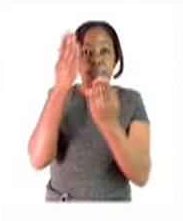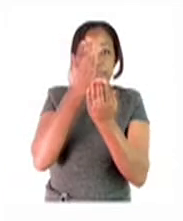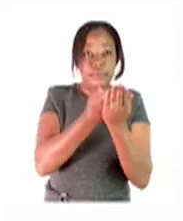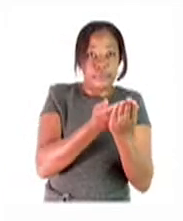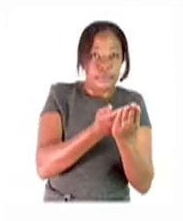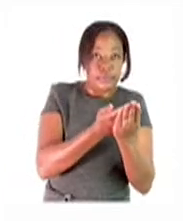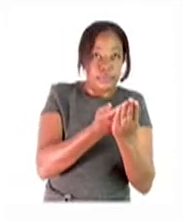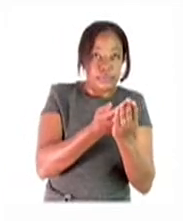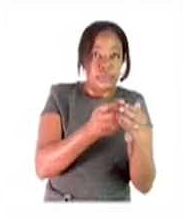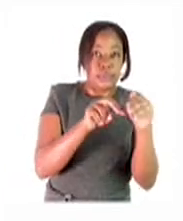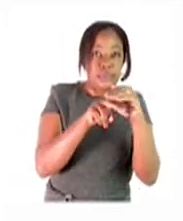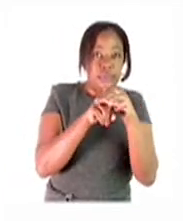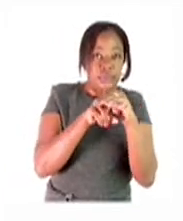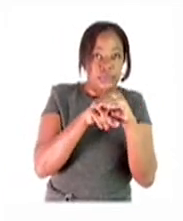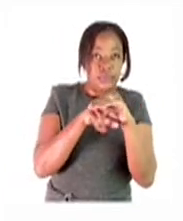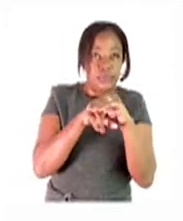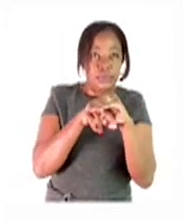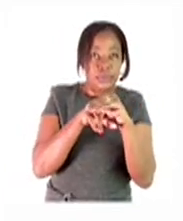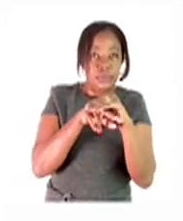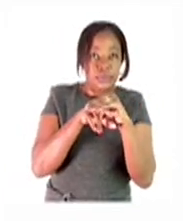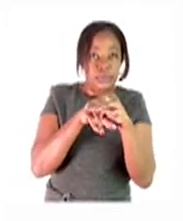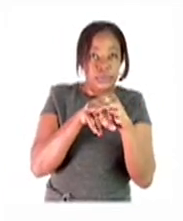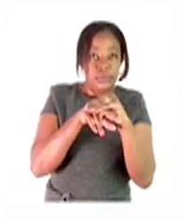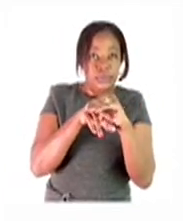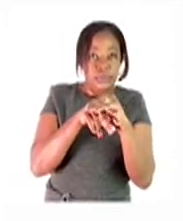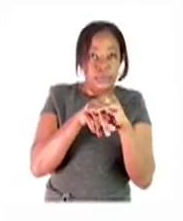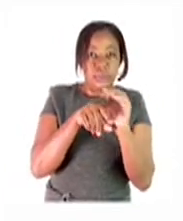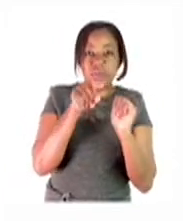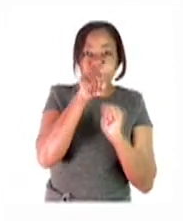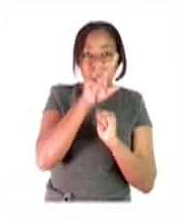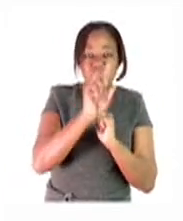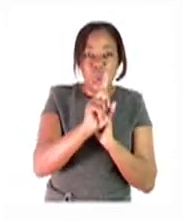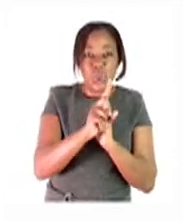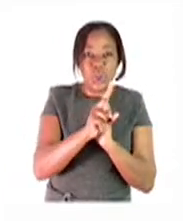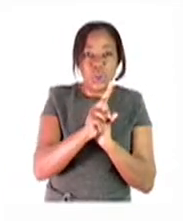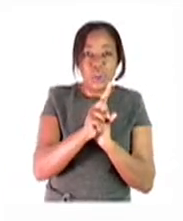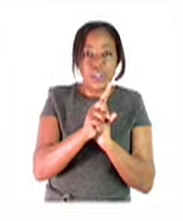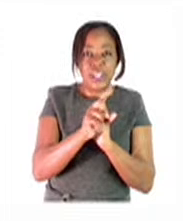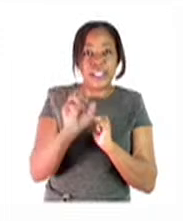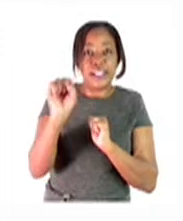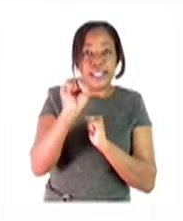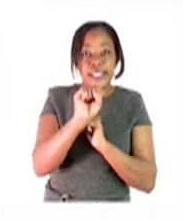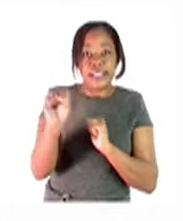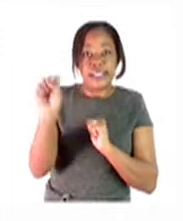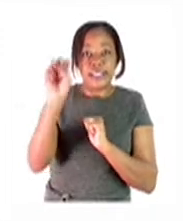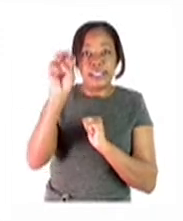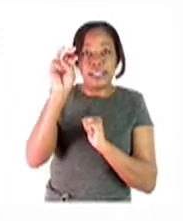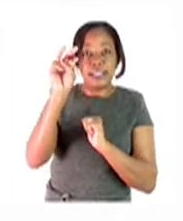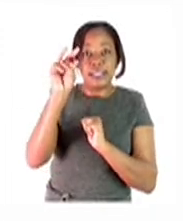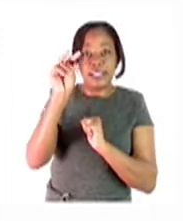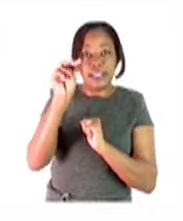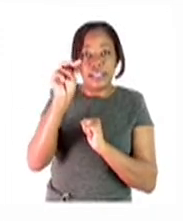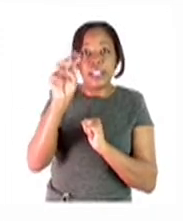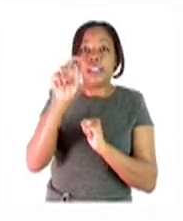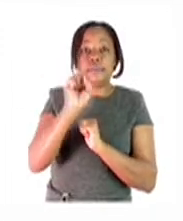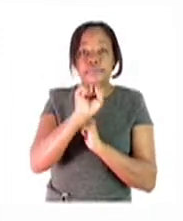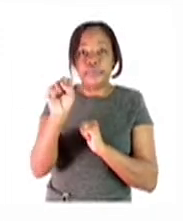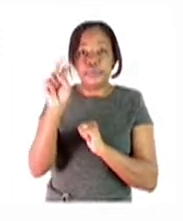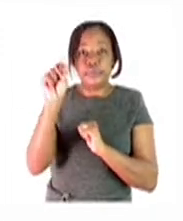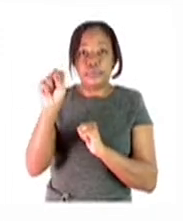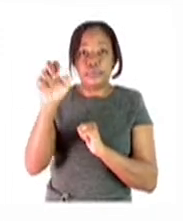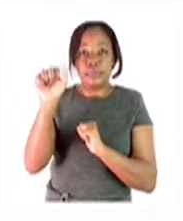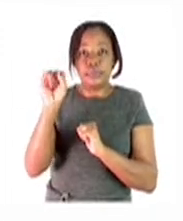check that picture there. What is the name of that? Okay? Is it a sun,